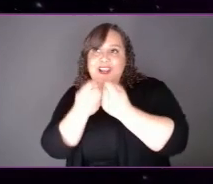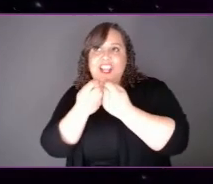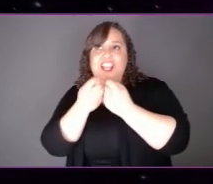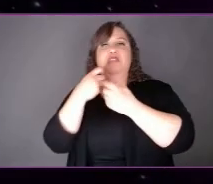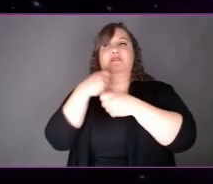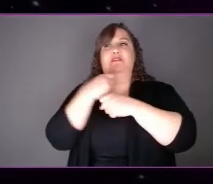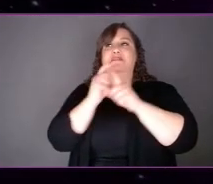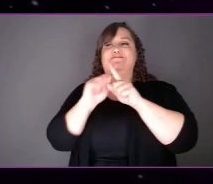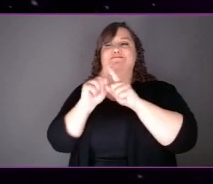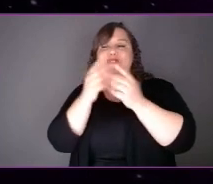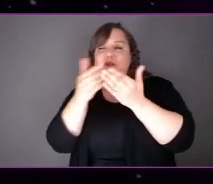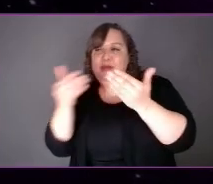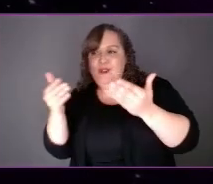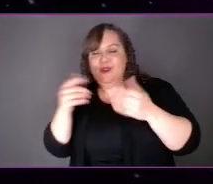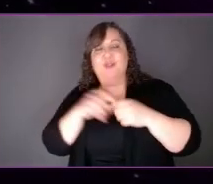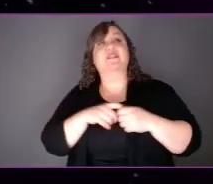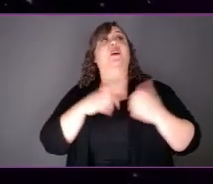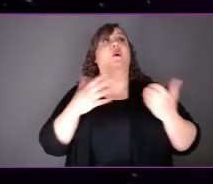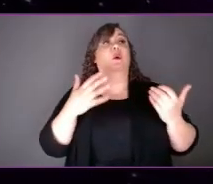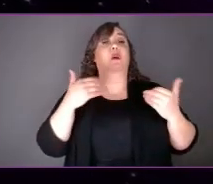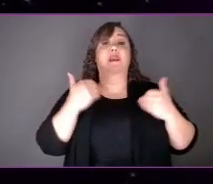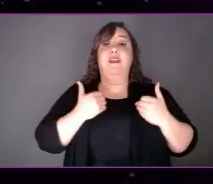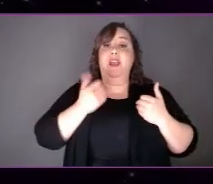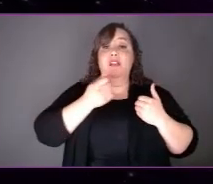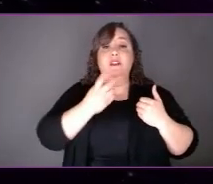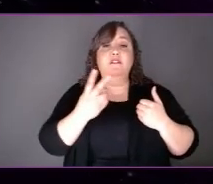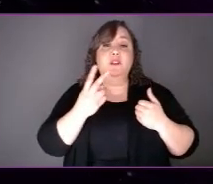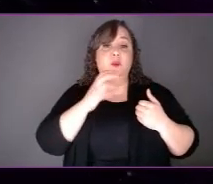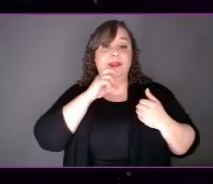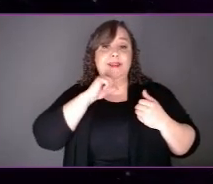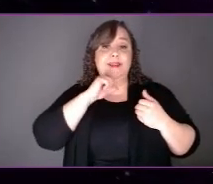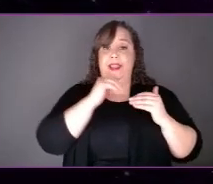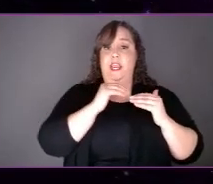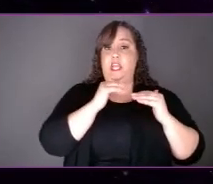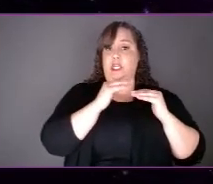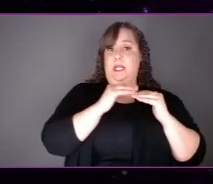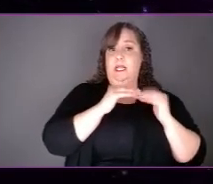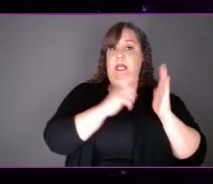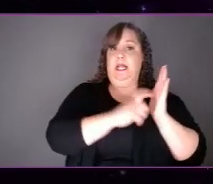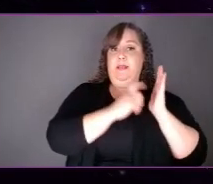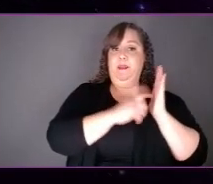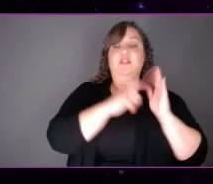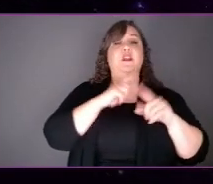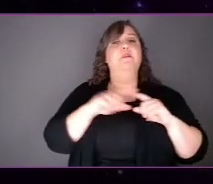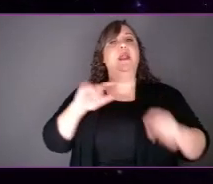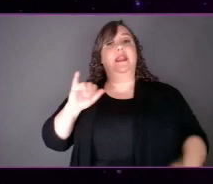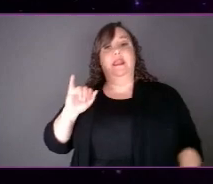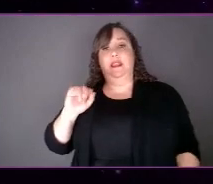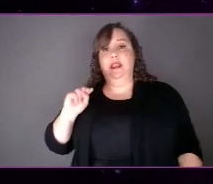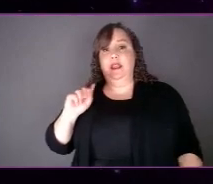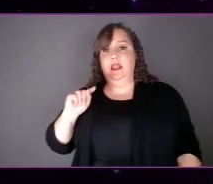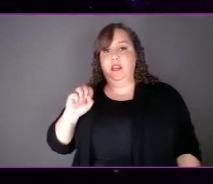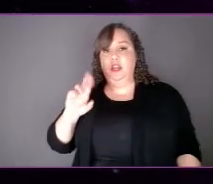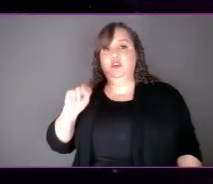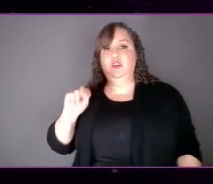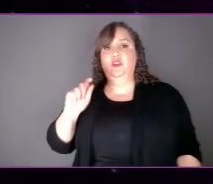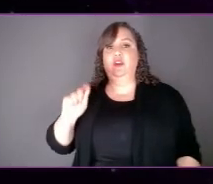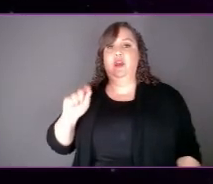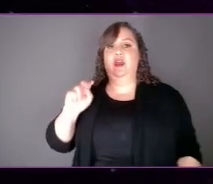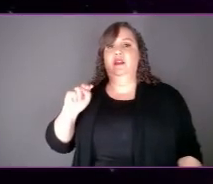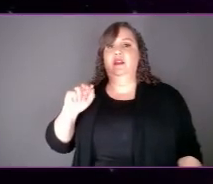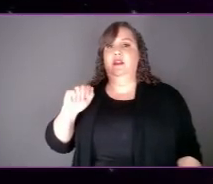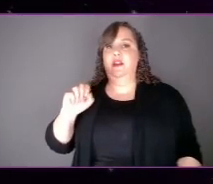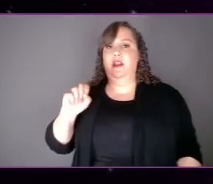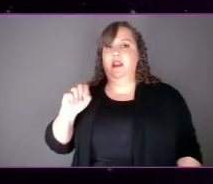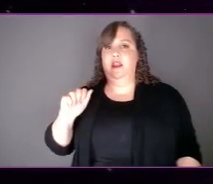So there are a couple age limits, but again, intern.nasa.gov will be able to give you a breakdown of those. And then